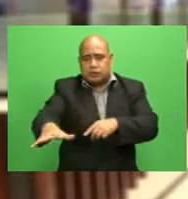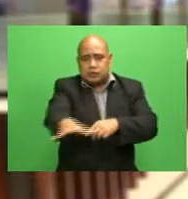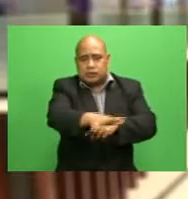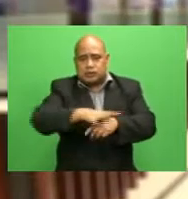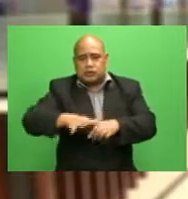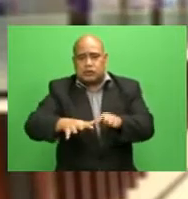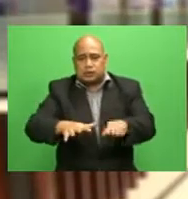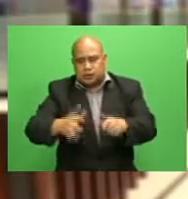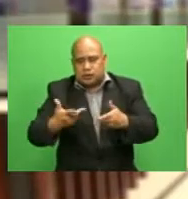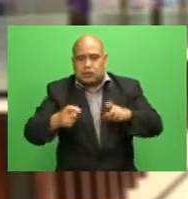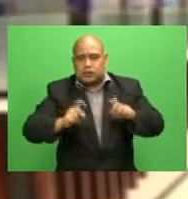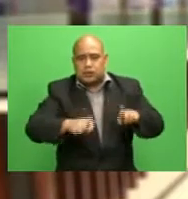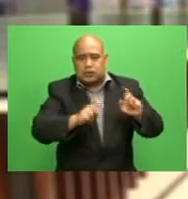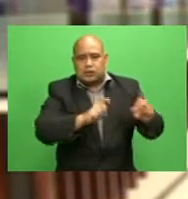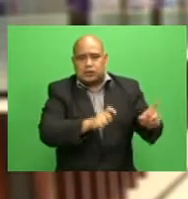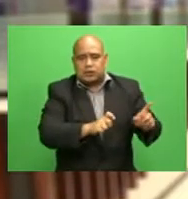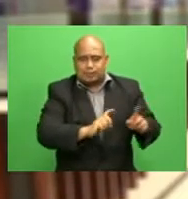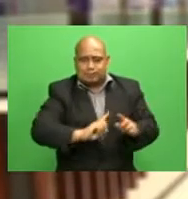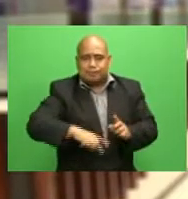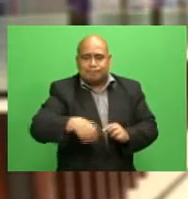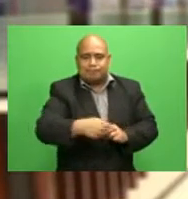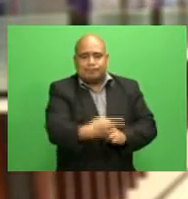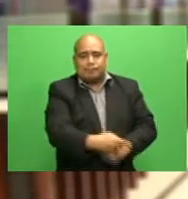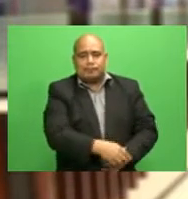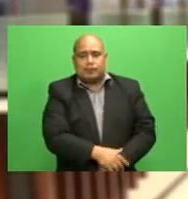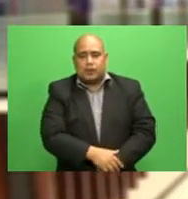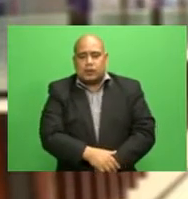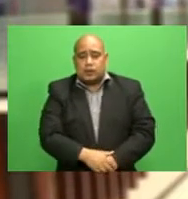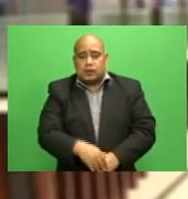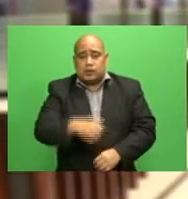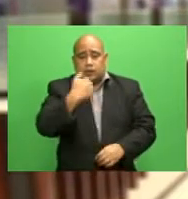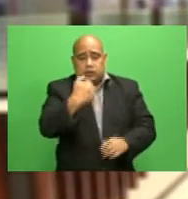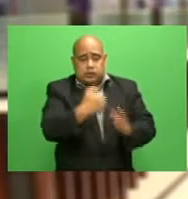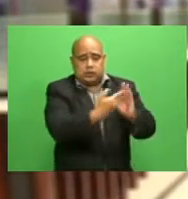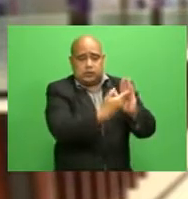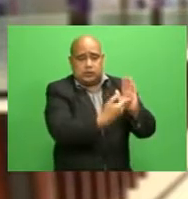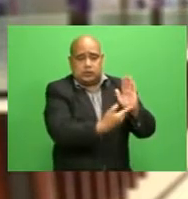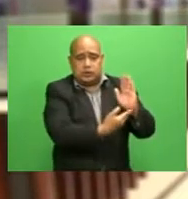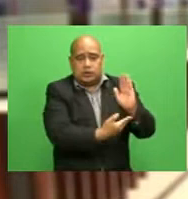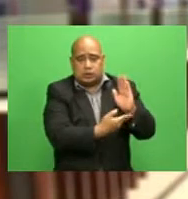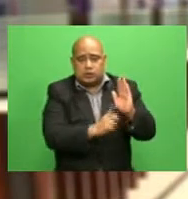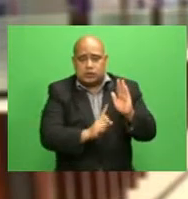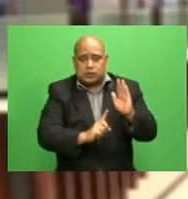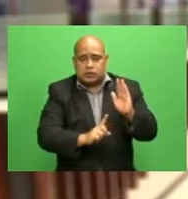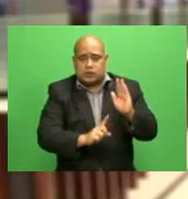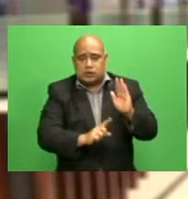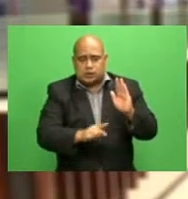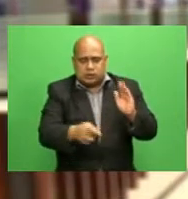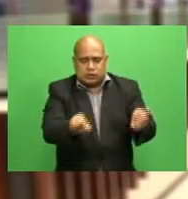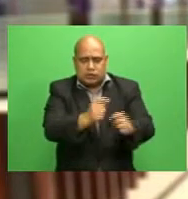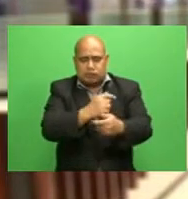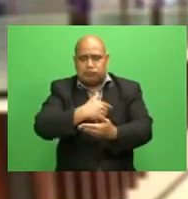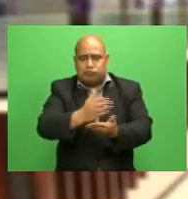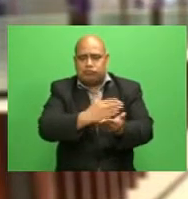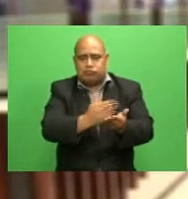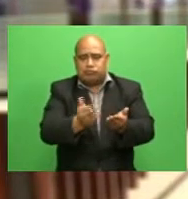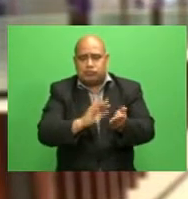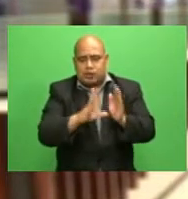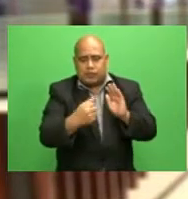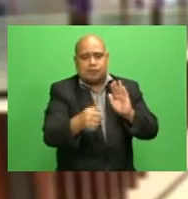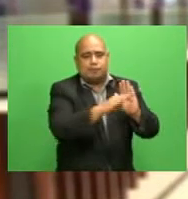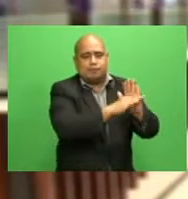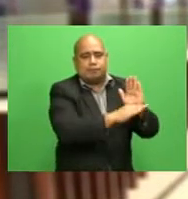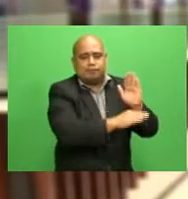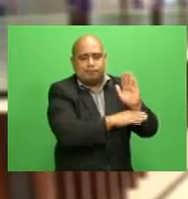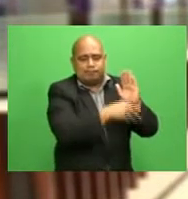active. 6 listed entities recorded share price changes, of which 5 listed stocks noted a decline in share